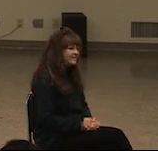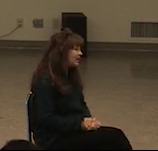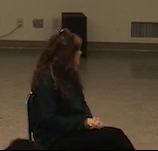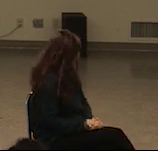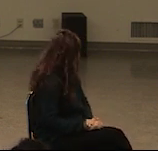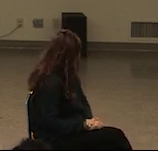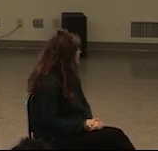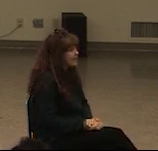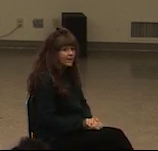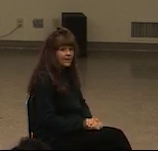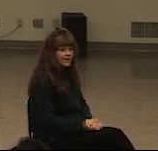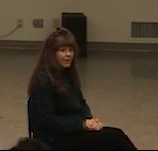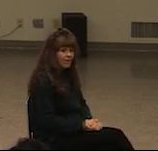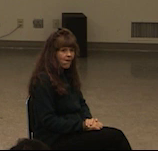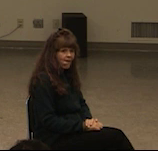Working.